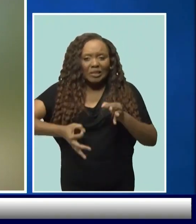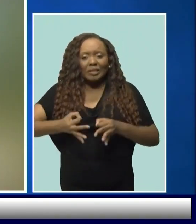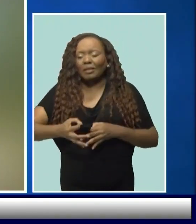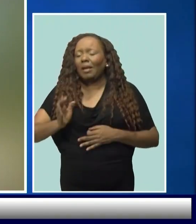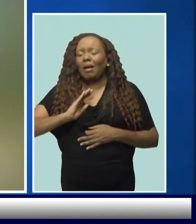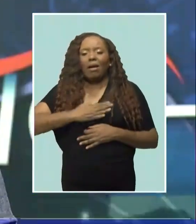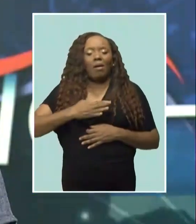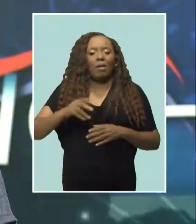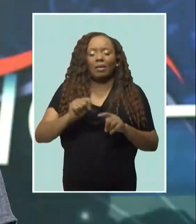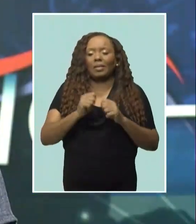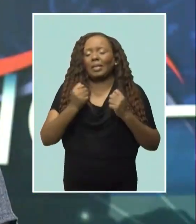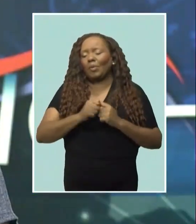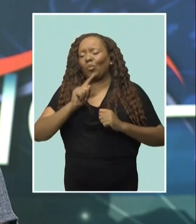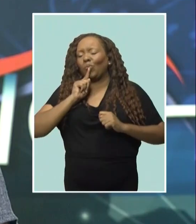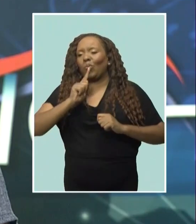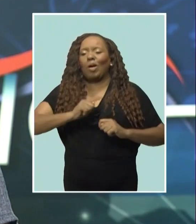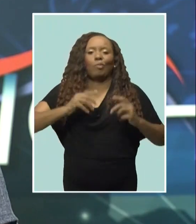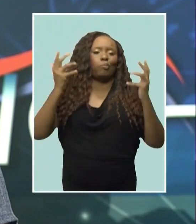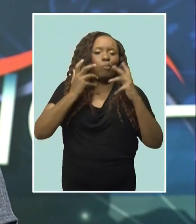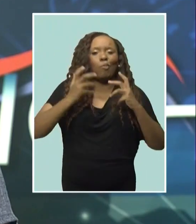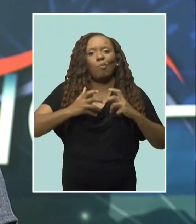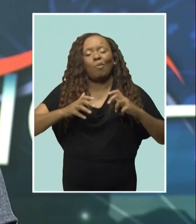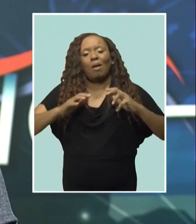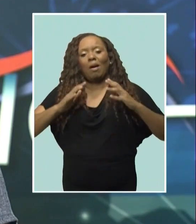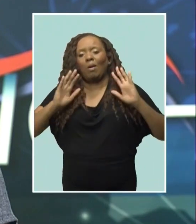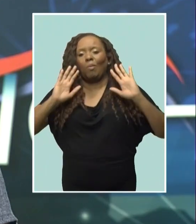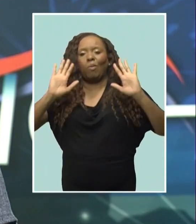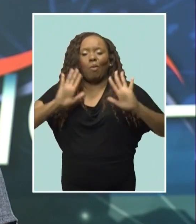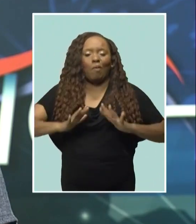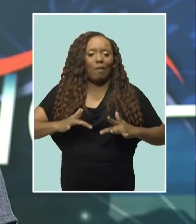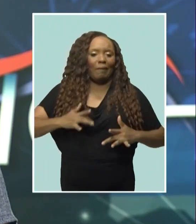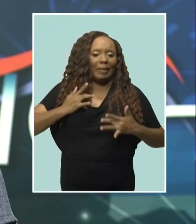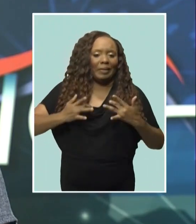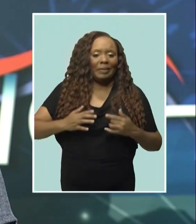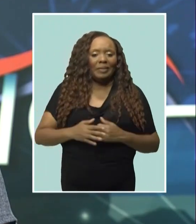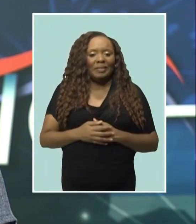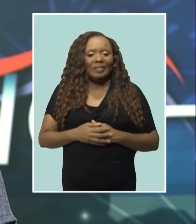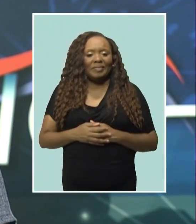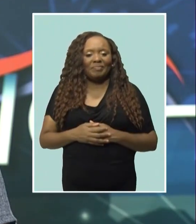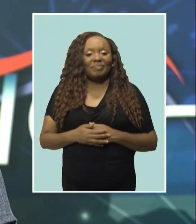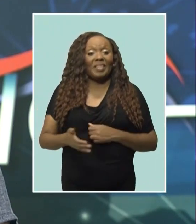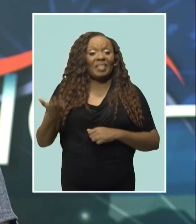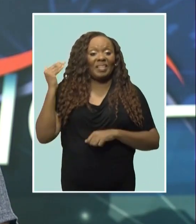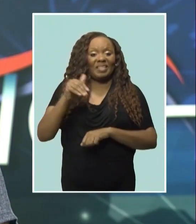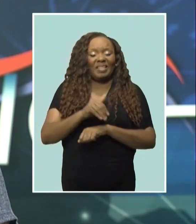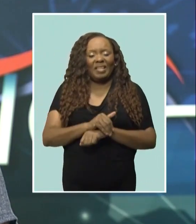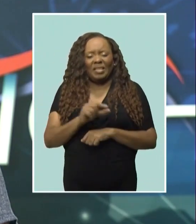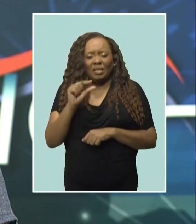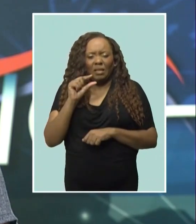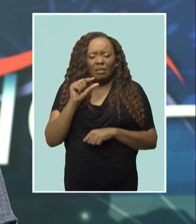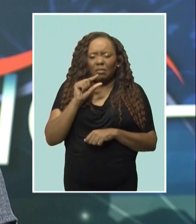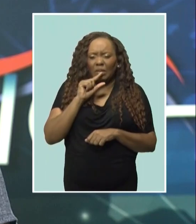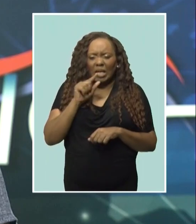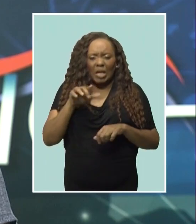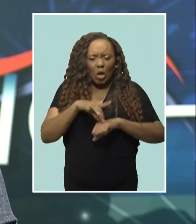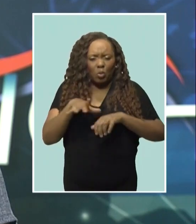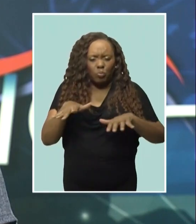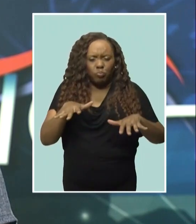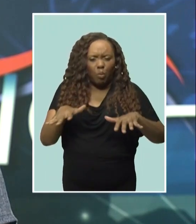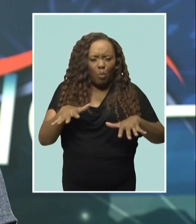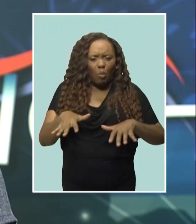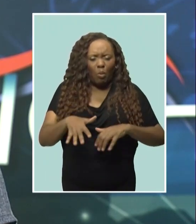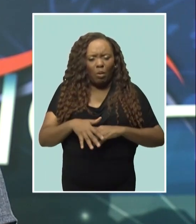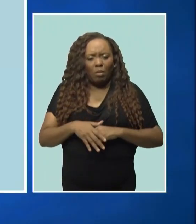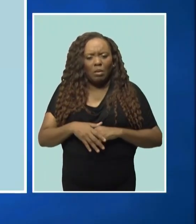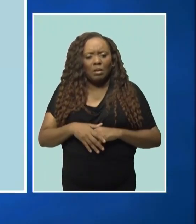elated. A minor earthquake was recorded to the south of Barbados last night. The Seismic Research Center of the